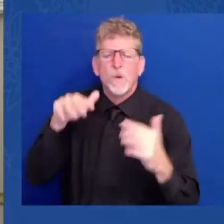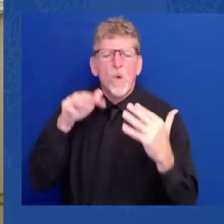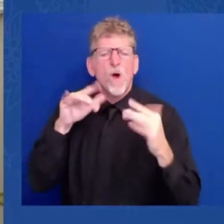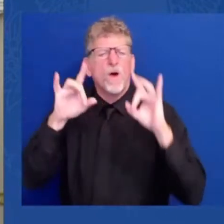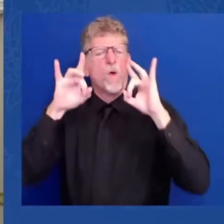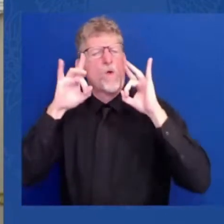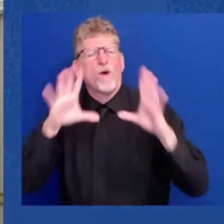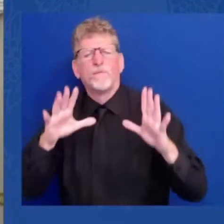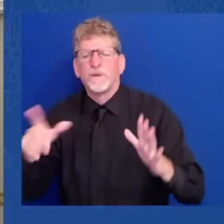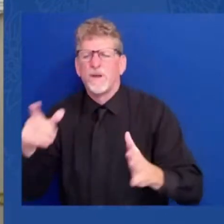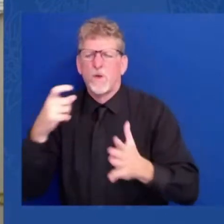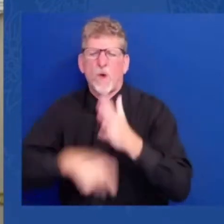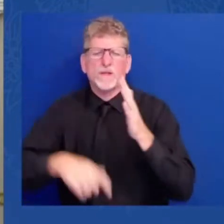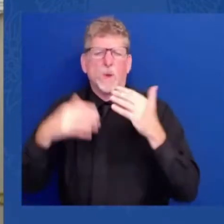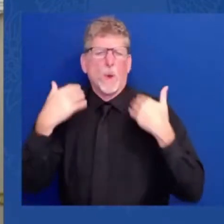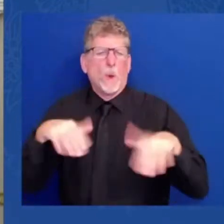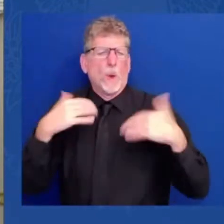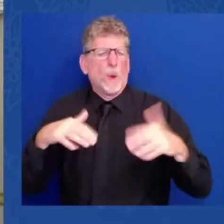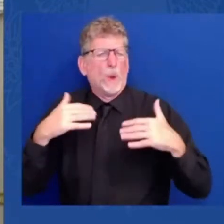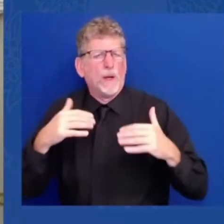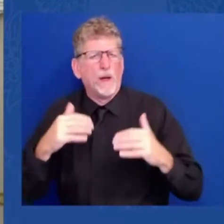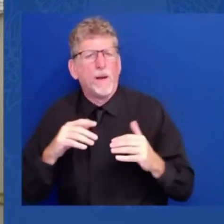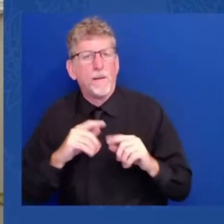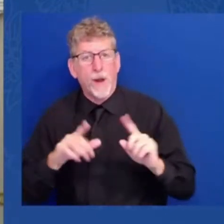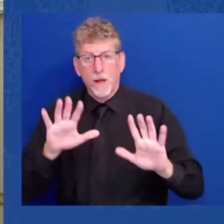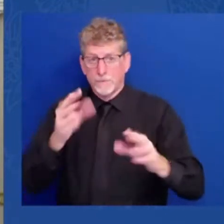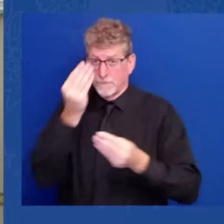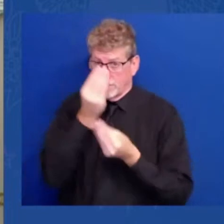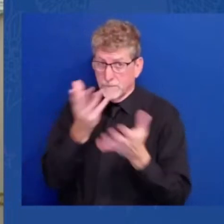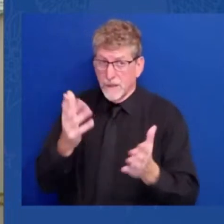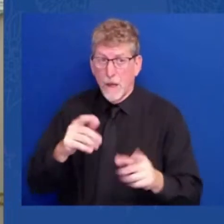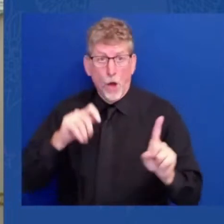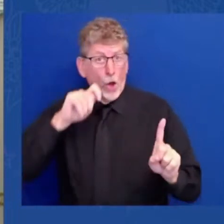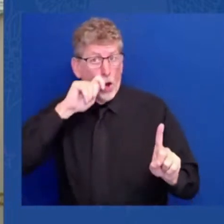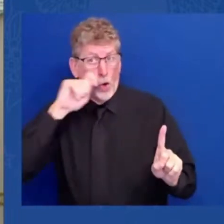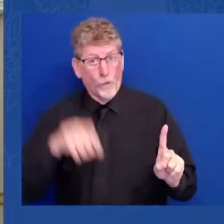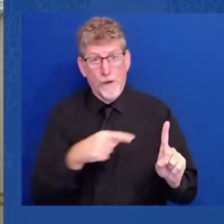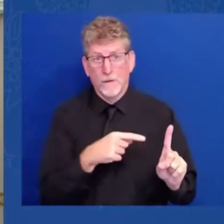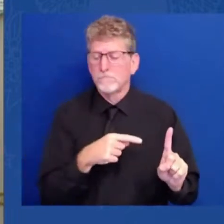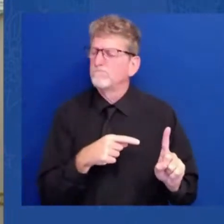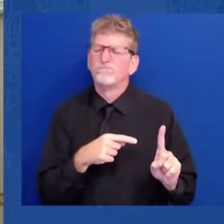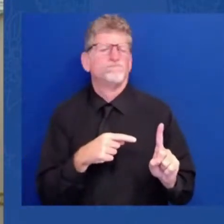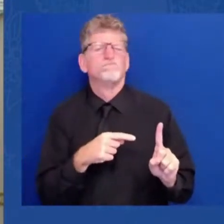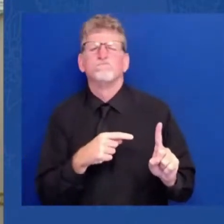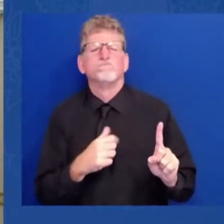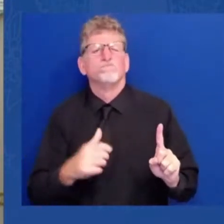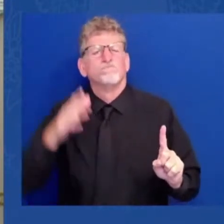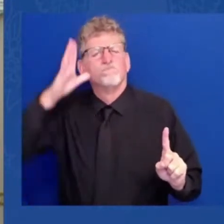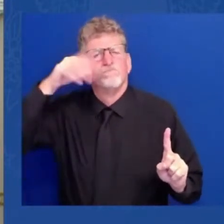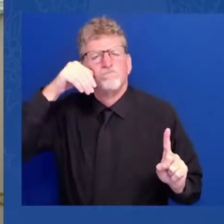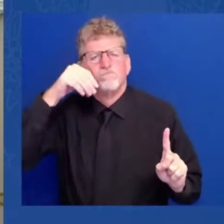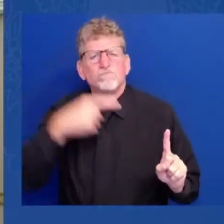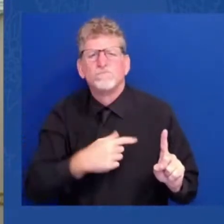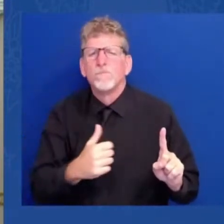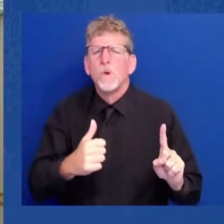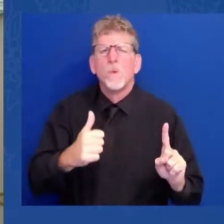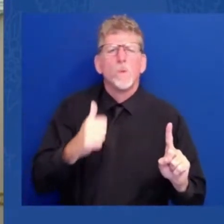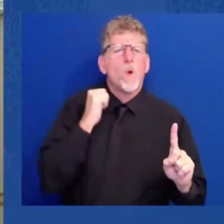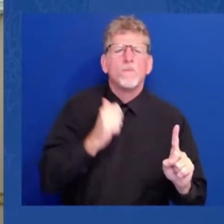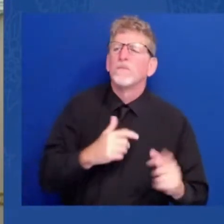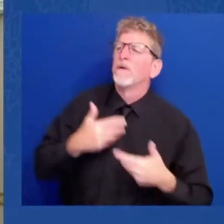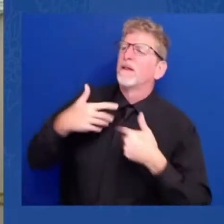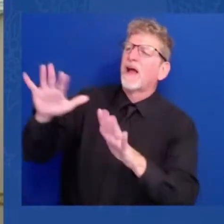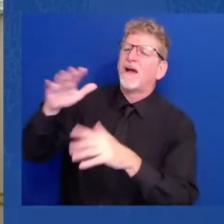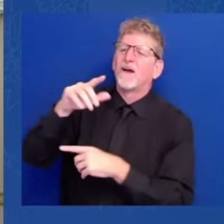for Putin. Putin may be able to take a city, but he'll never be able to hold the country. And if we do not respond